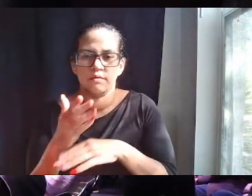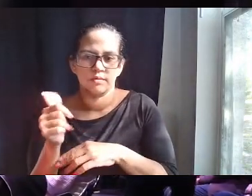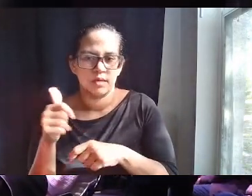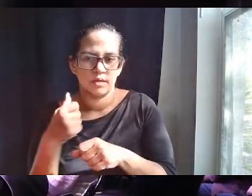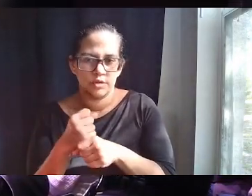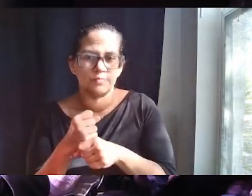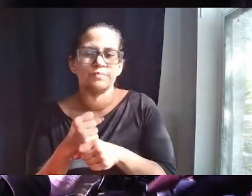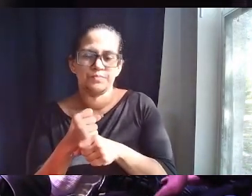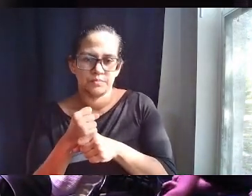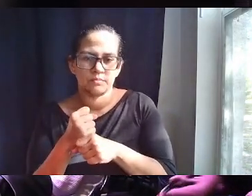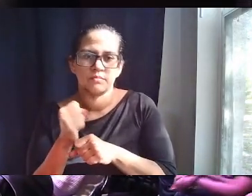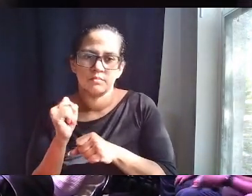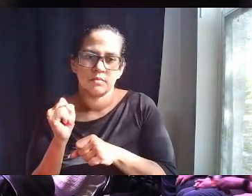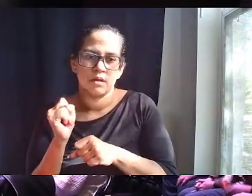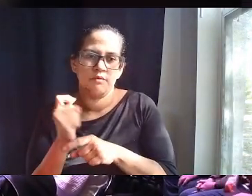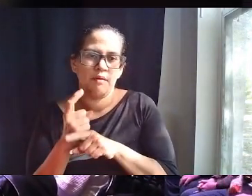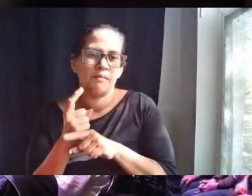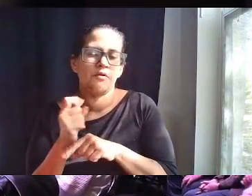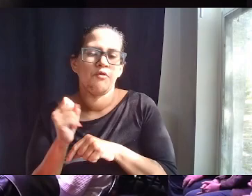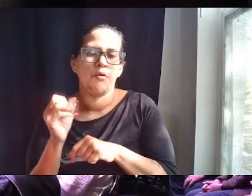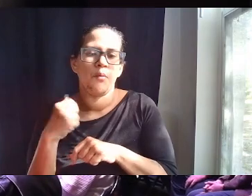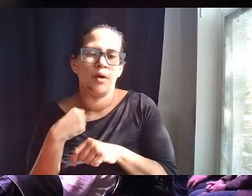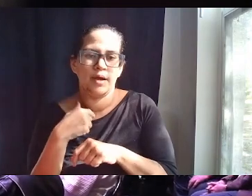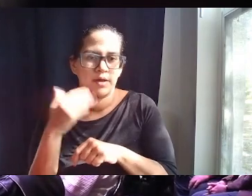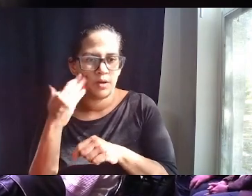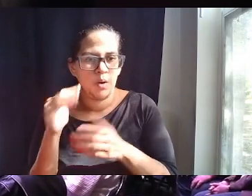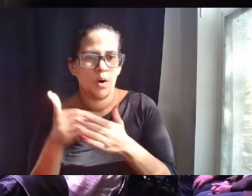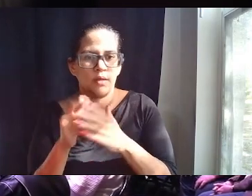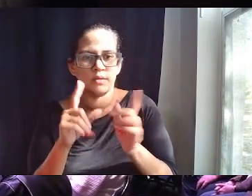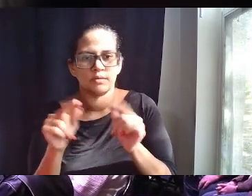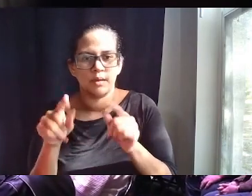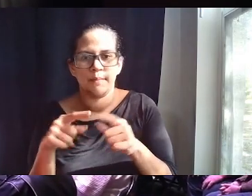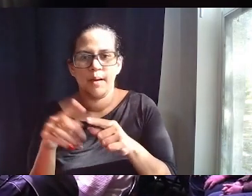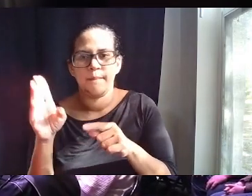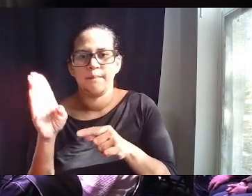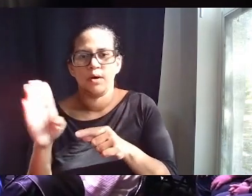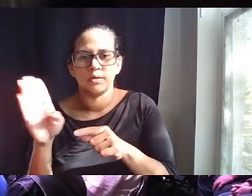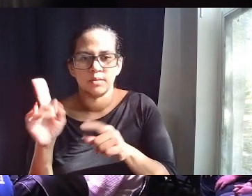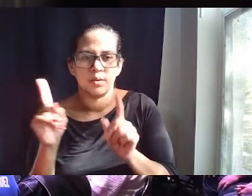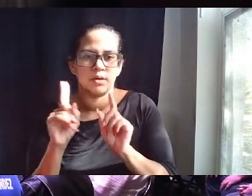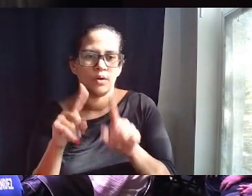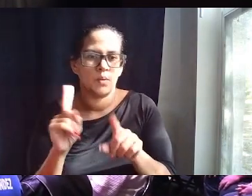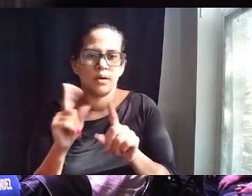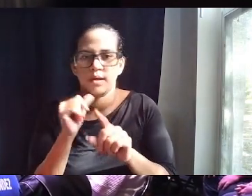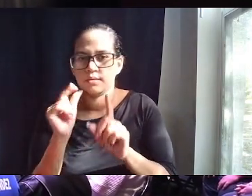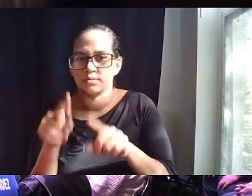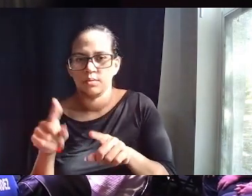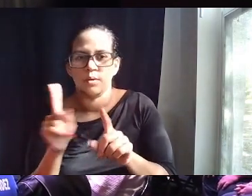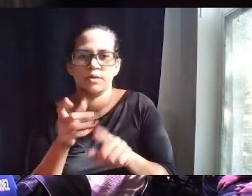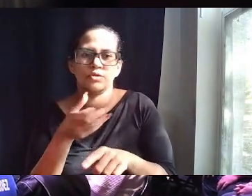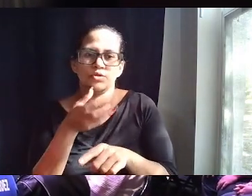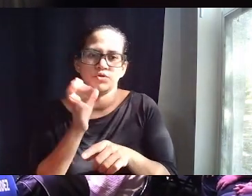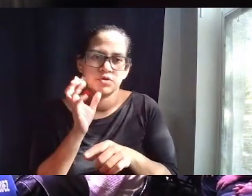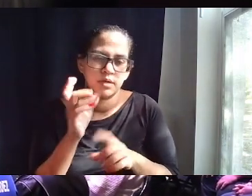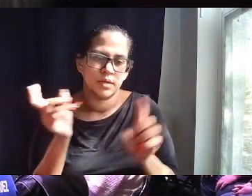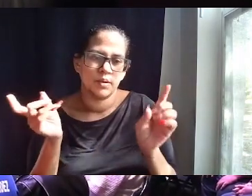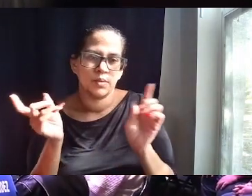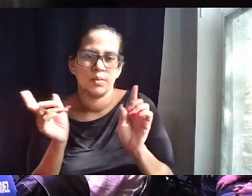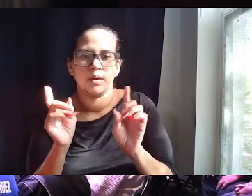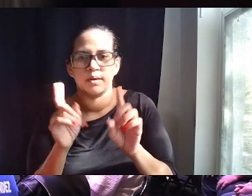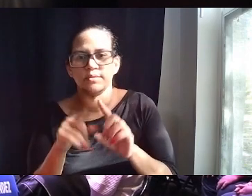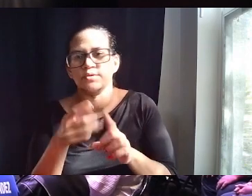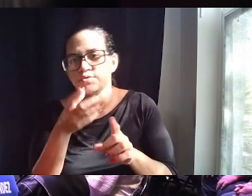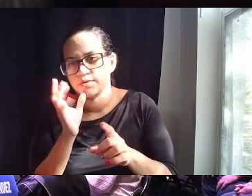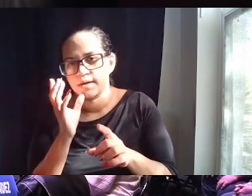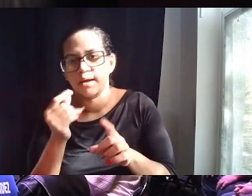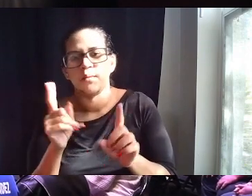So we know all the chisme about Boston, where to go, where not to go, where to drink, where to drink, and then where to drink. So